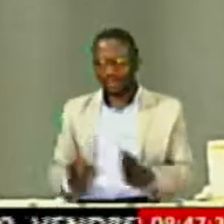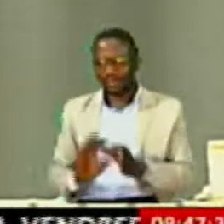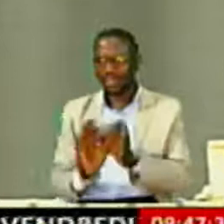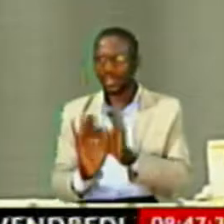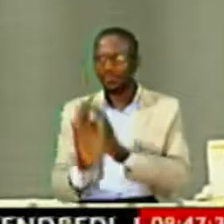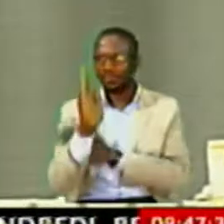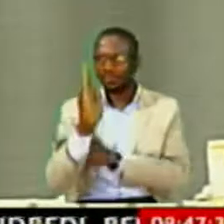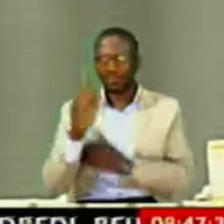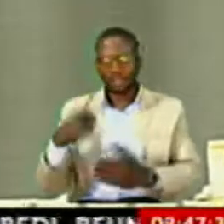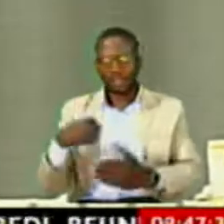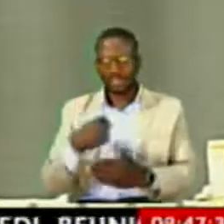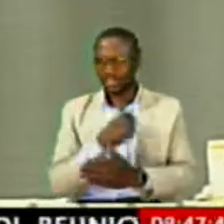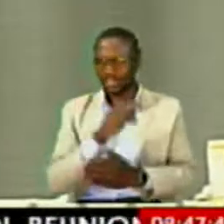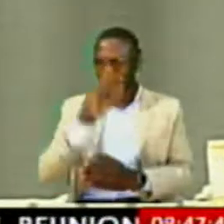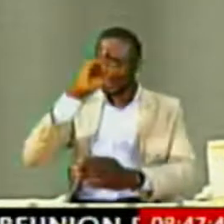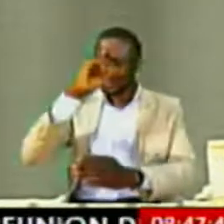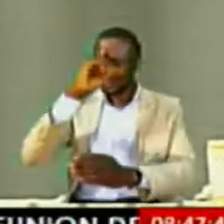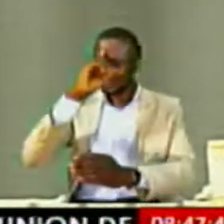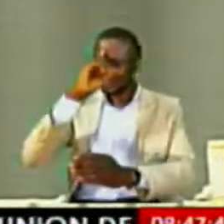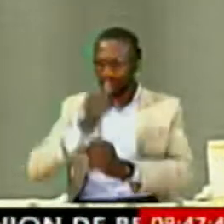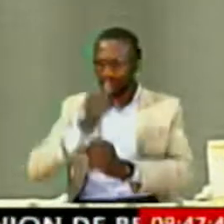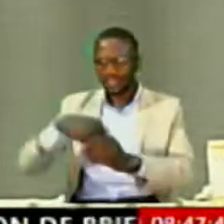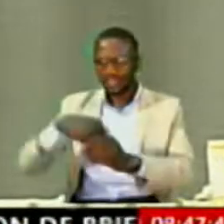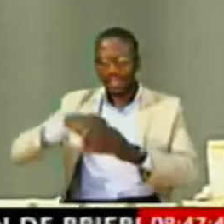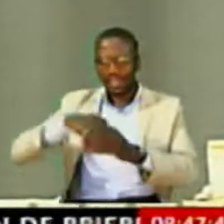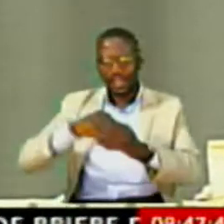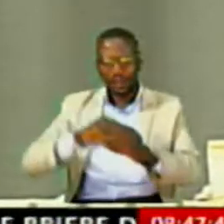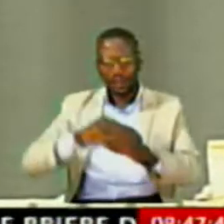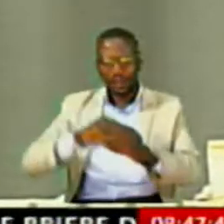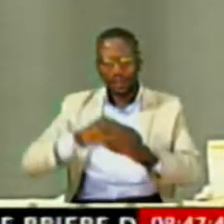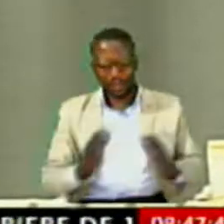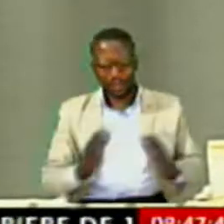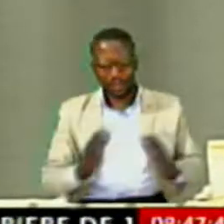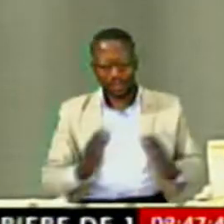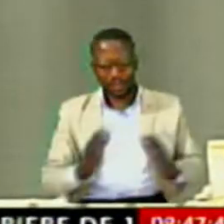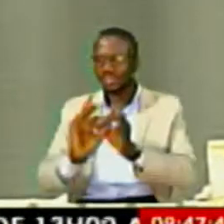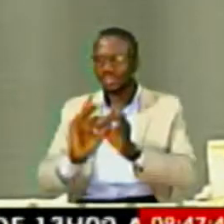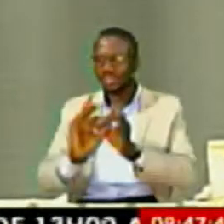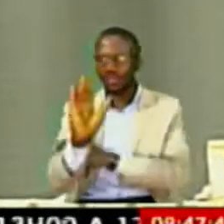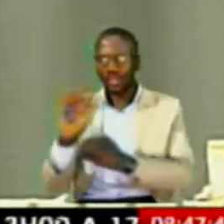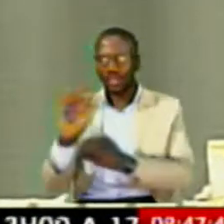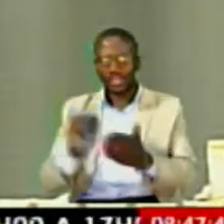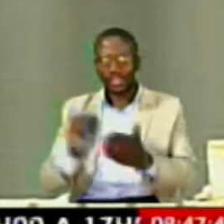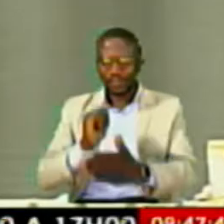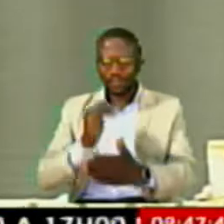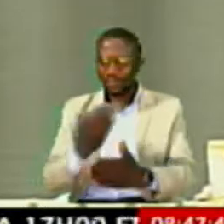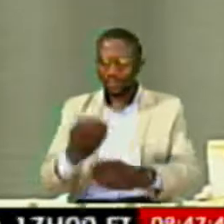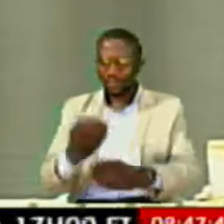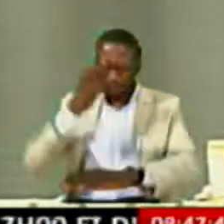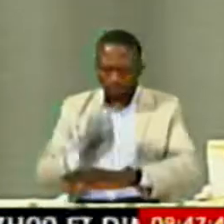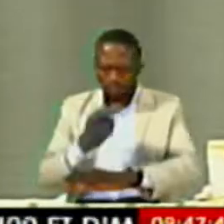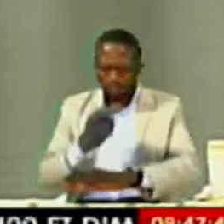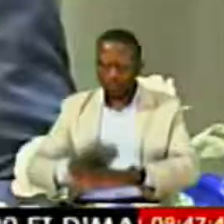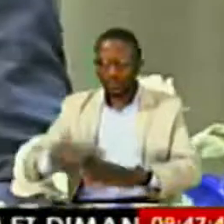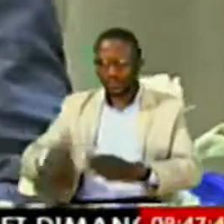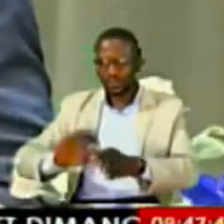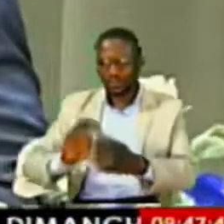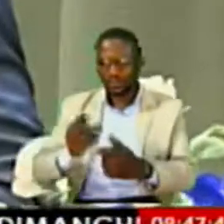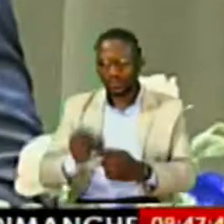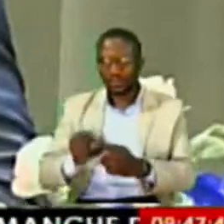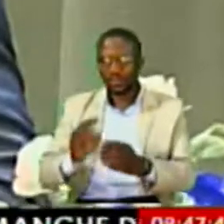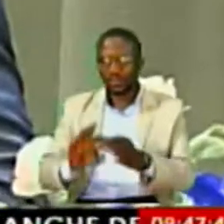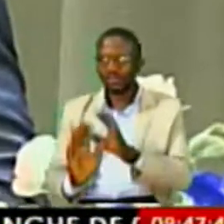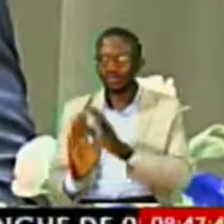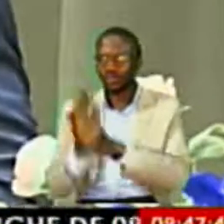croyons we believe dans la prédestination. In God's predestination. Ce sont des choses solides. These are solid de la parole de Dieu. Things of the word of